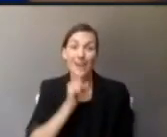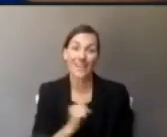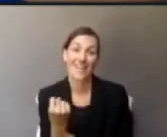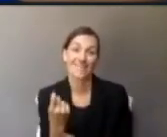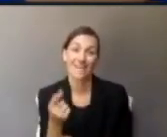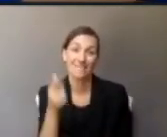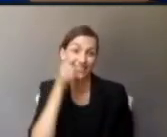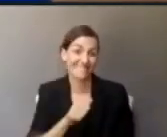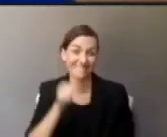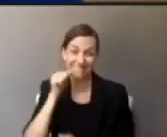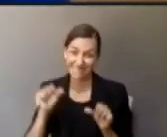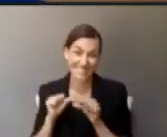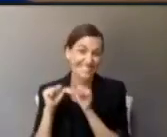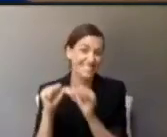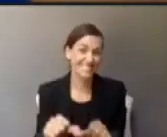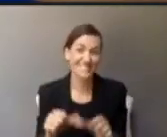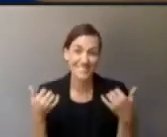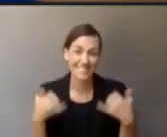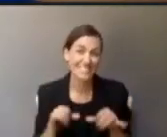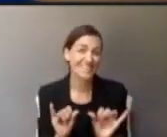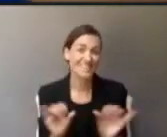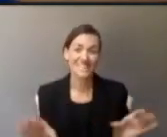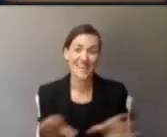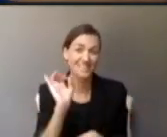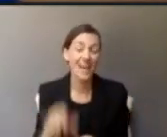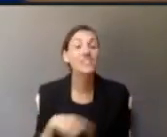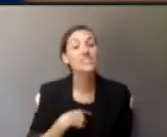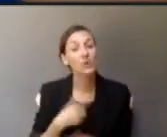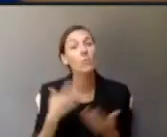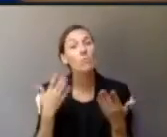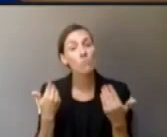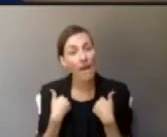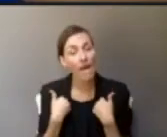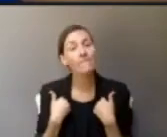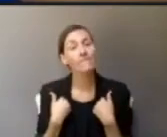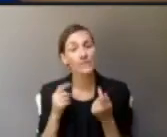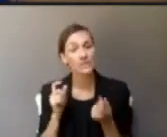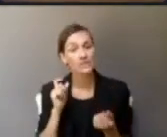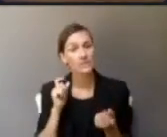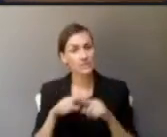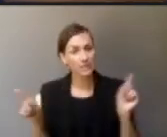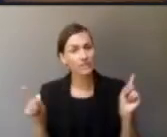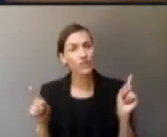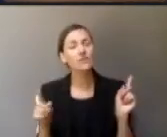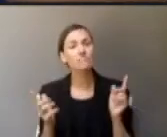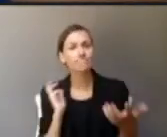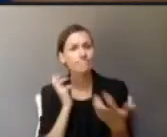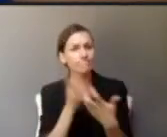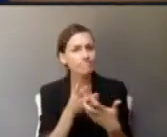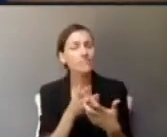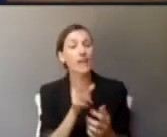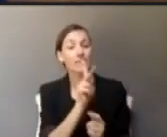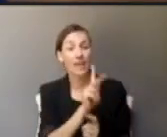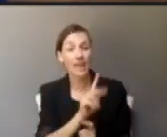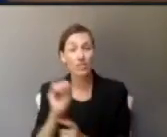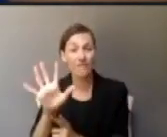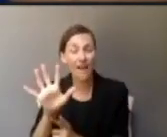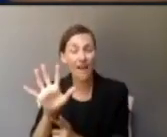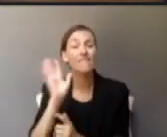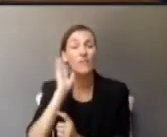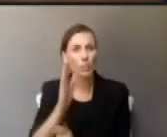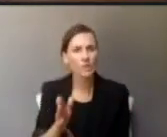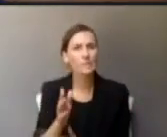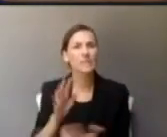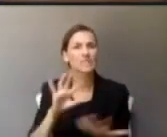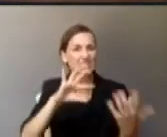out daily. So there are concessions, and we know that especially for our K-5, that will be somewhat disruptive, but we